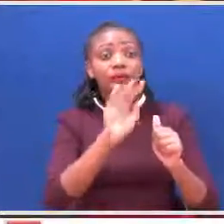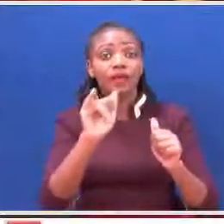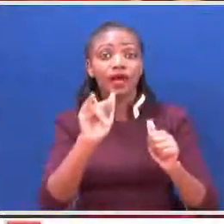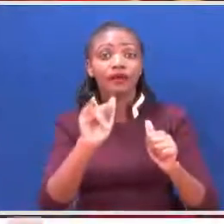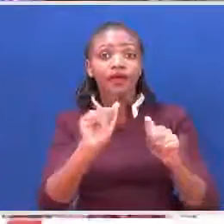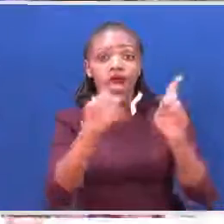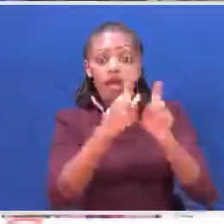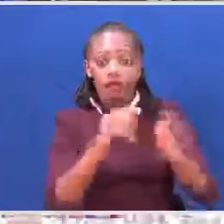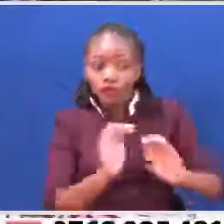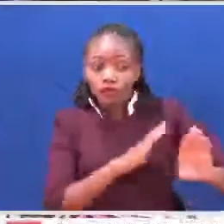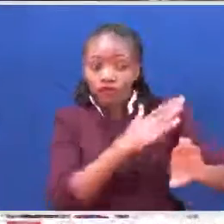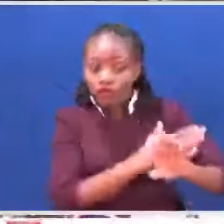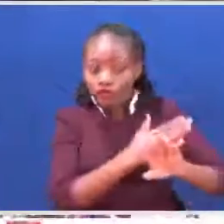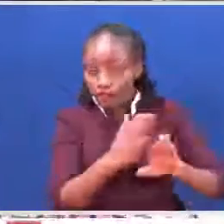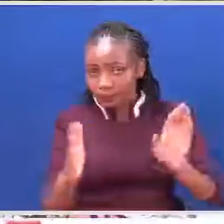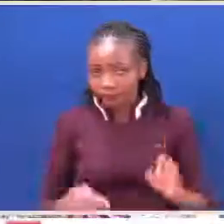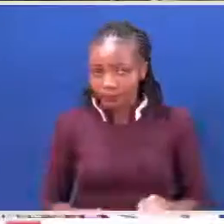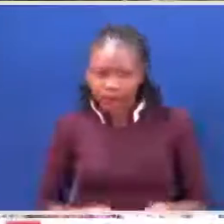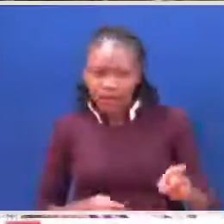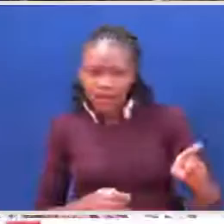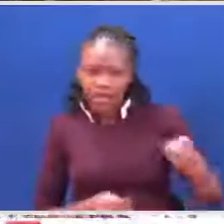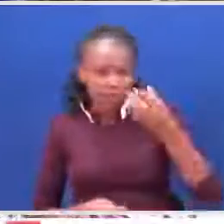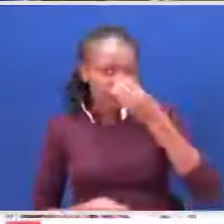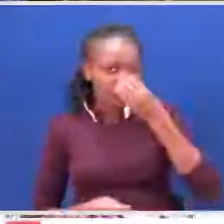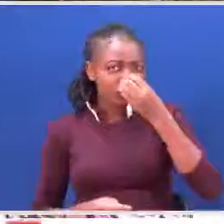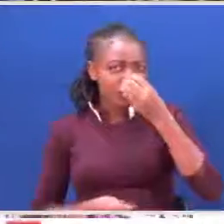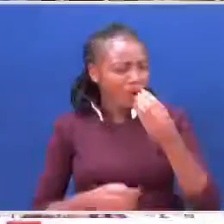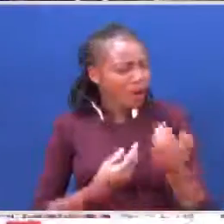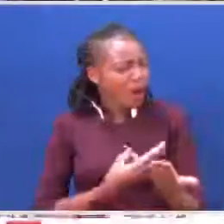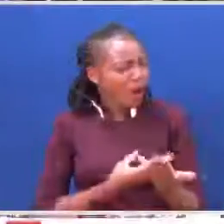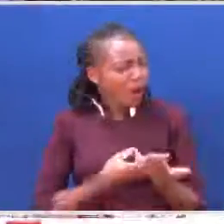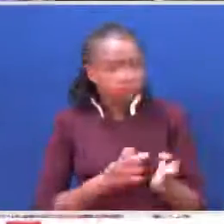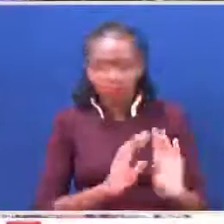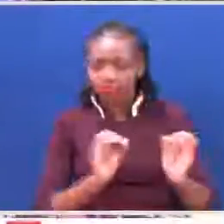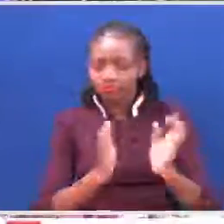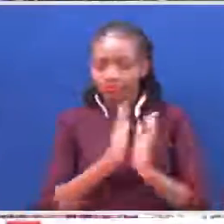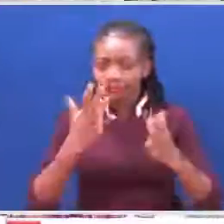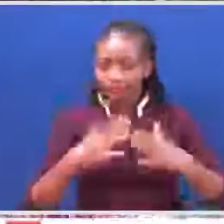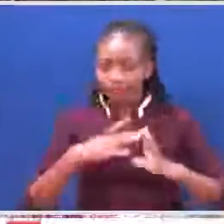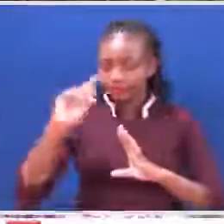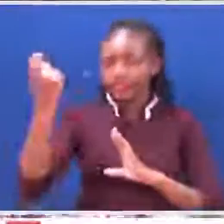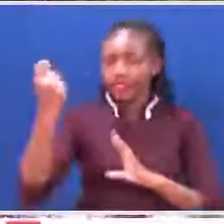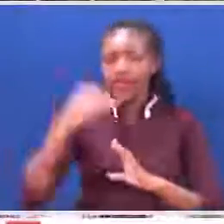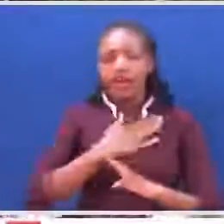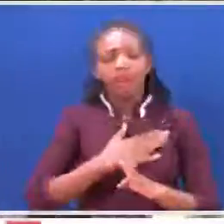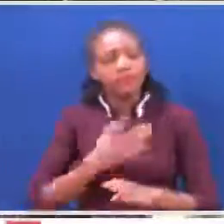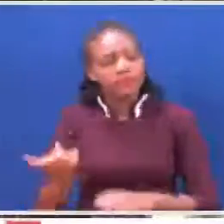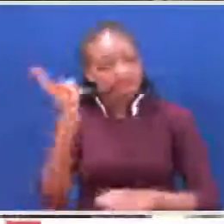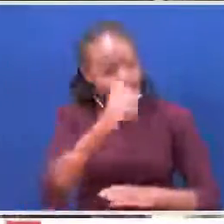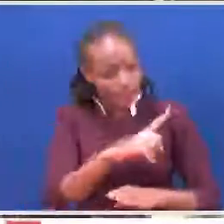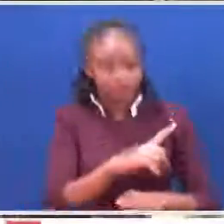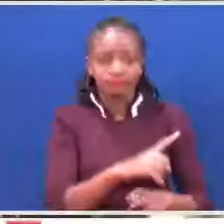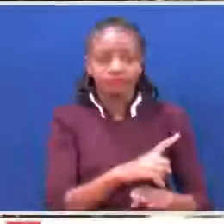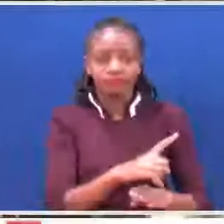country hostage. So the gentleman is being dishonest to the people of Kenya. Let him come out in his true